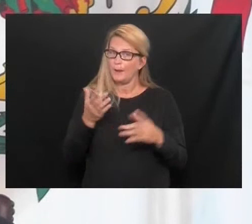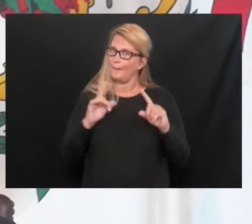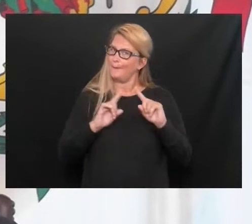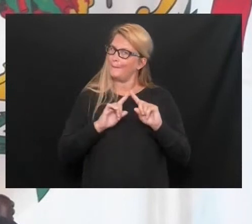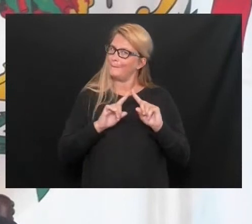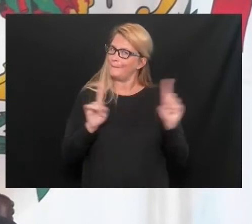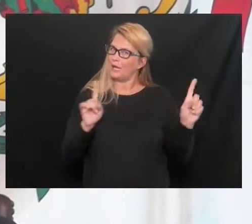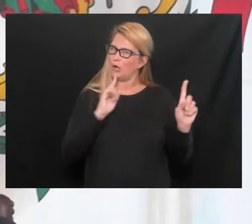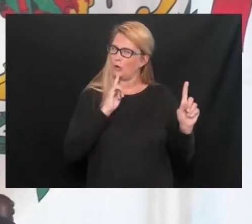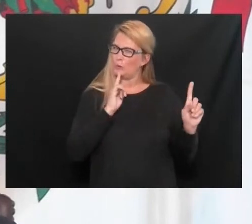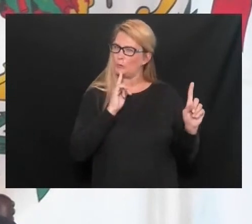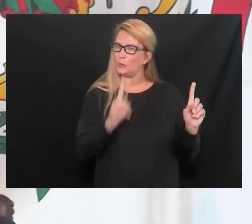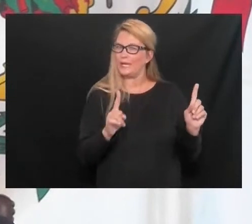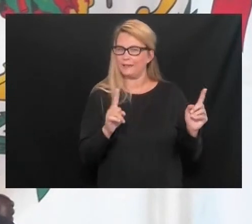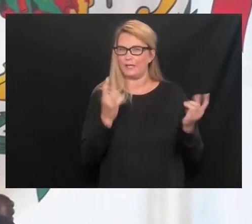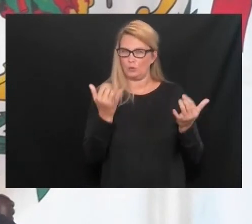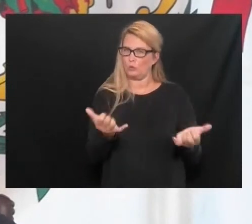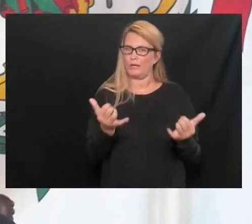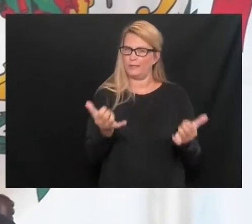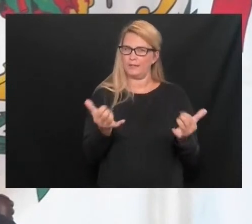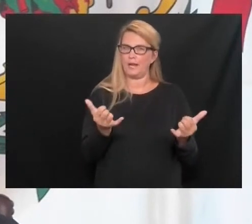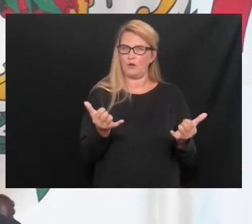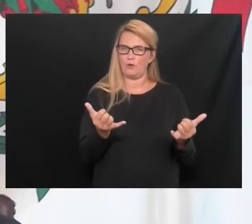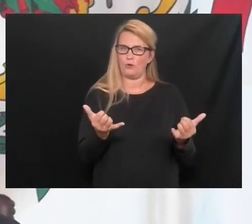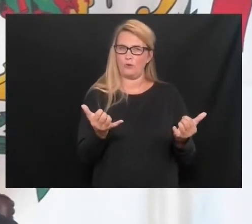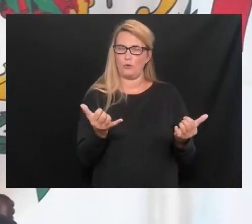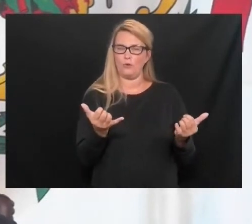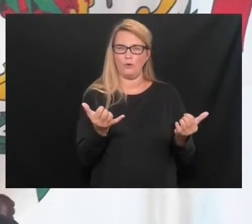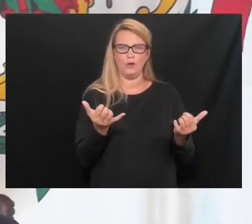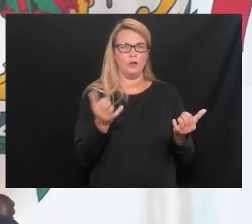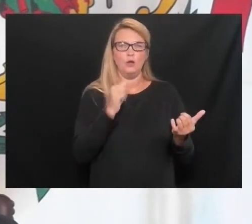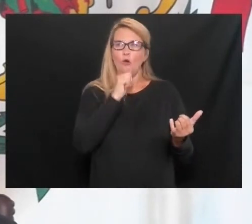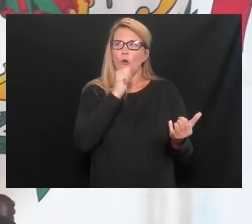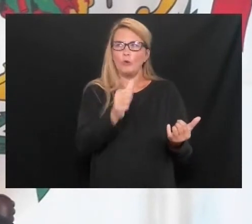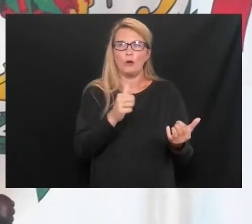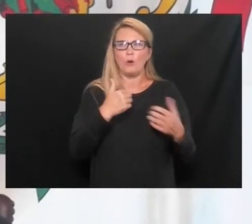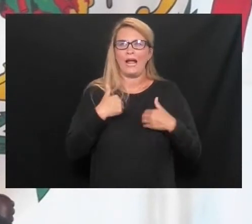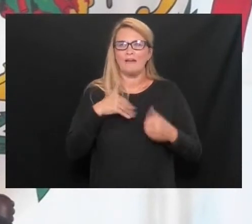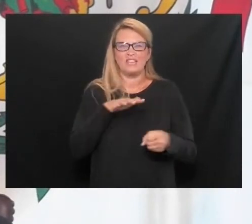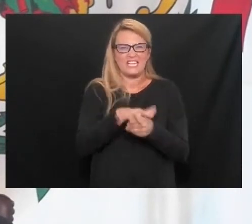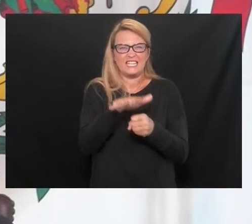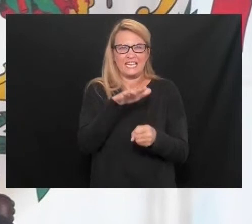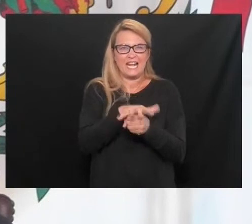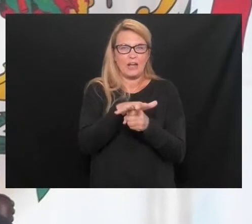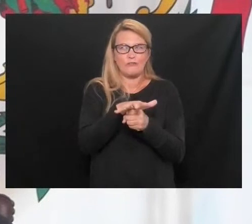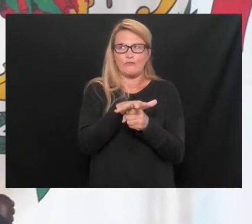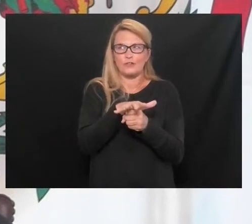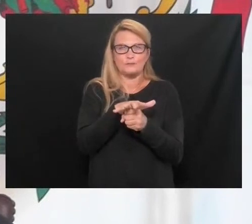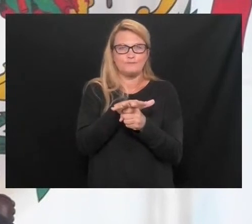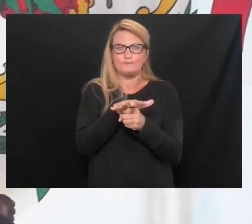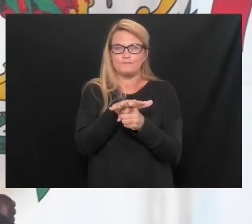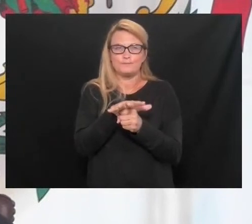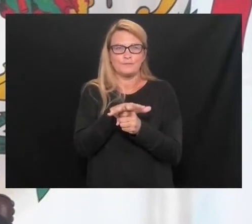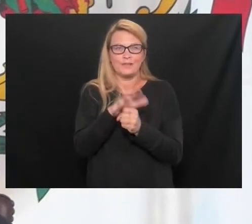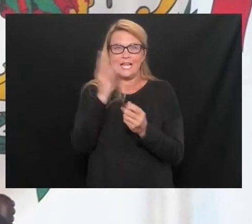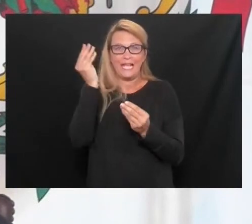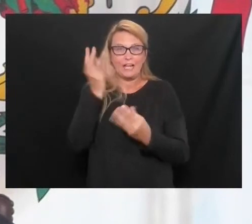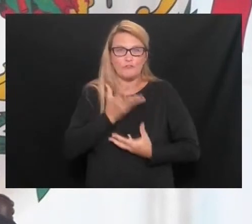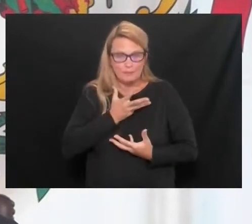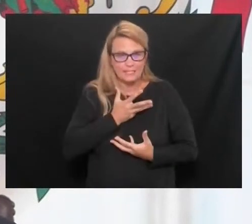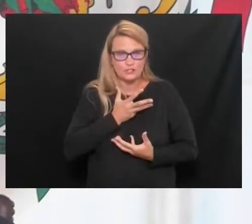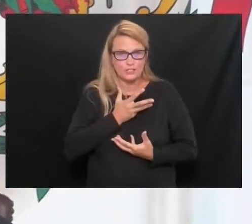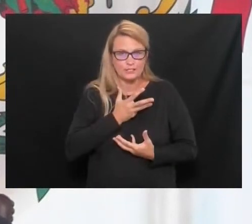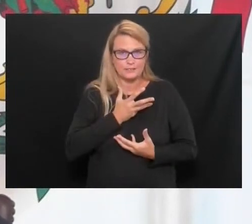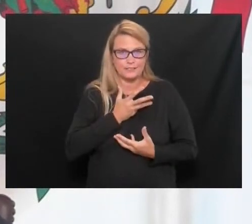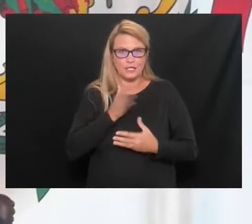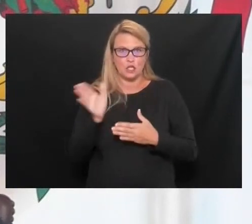and truly, right now, there's not a clear enough evidence from our medical team and everyone to just move